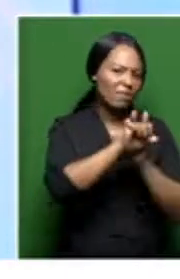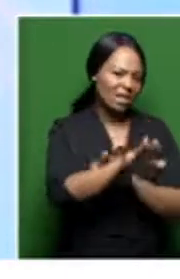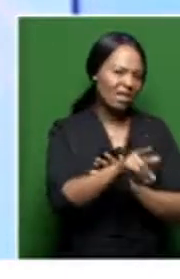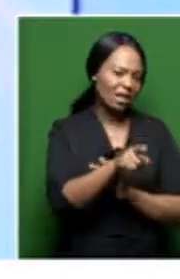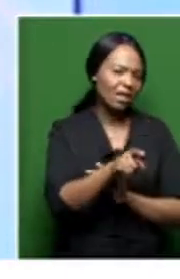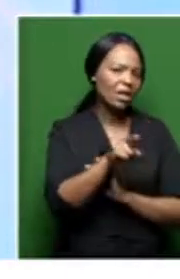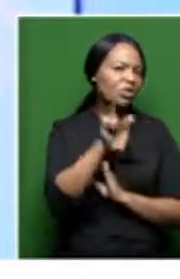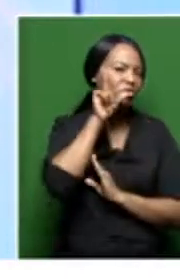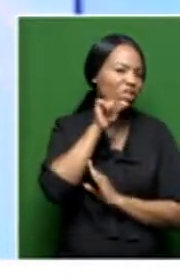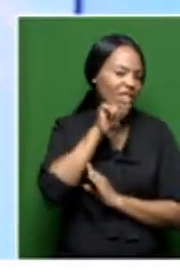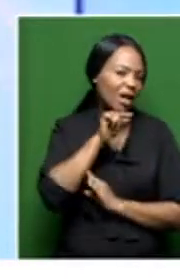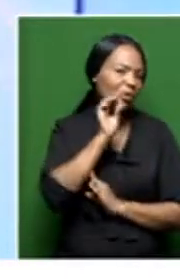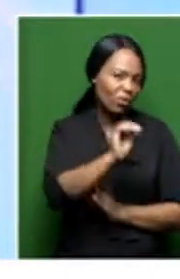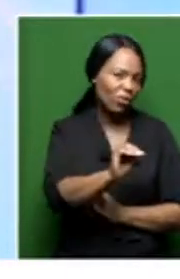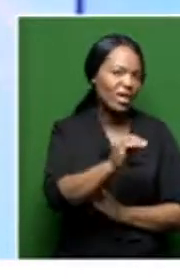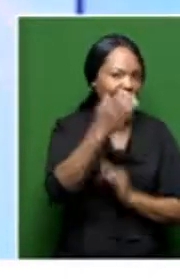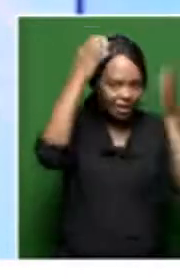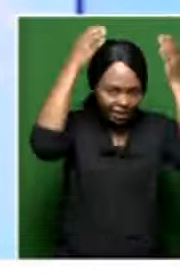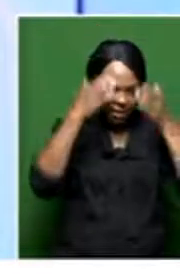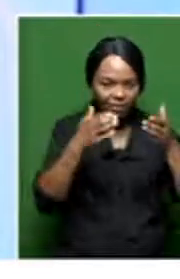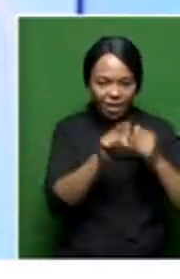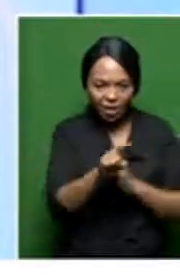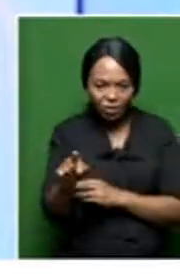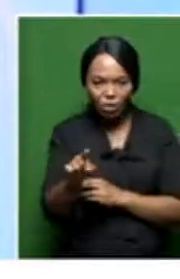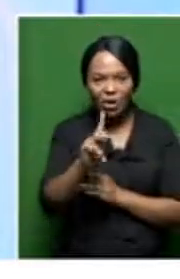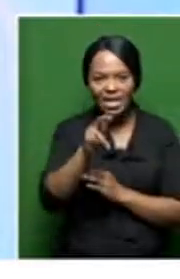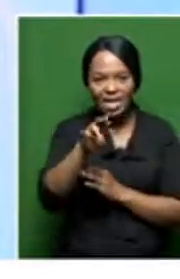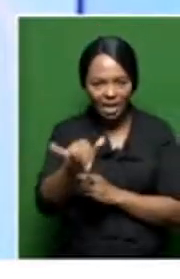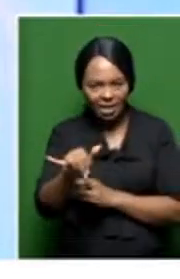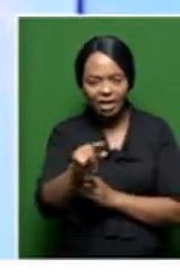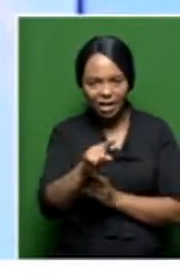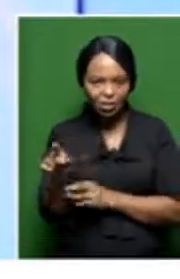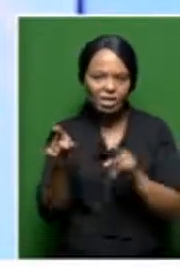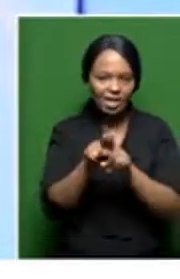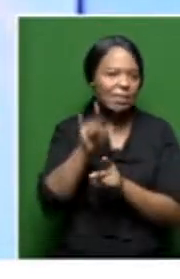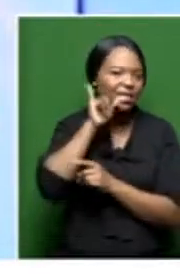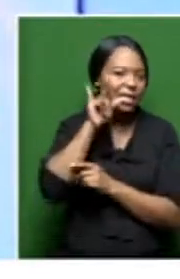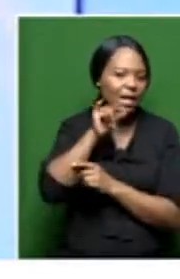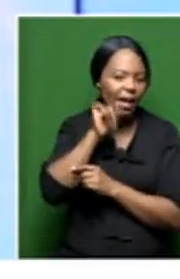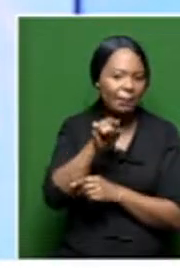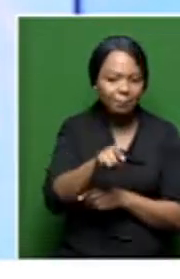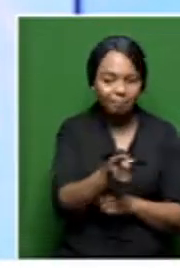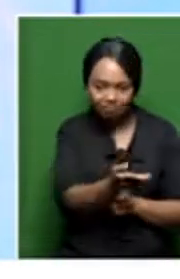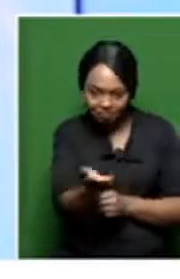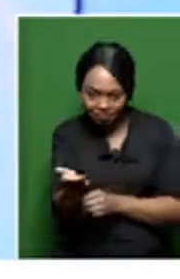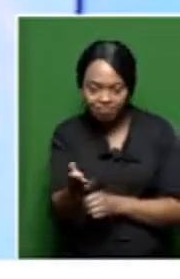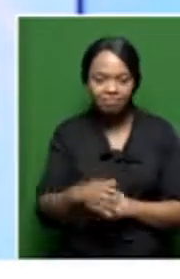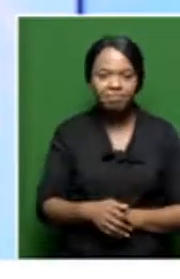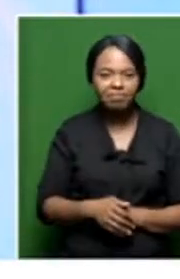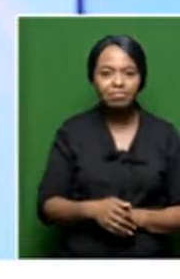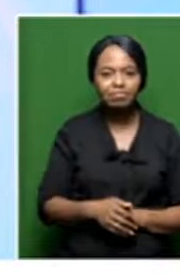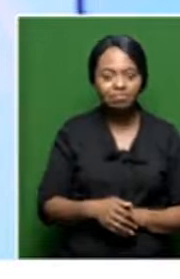I am on Twitter at chef_Kelly _. Okay. And same on Instagram at chef_Kelly